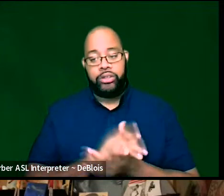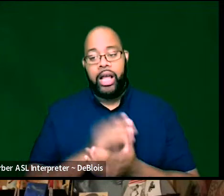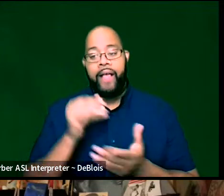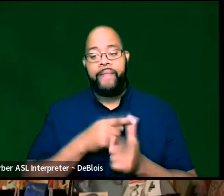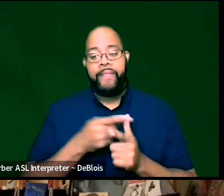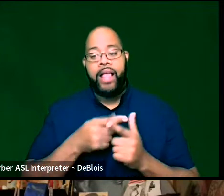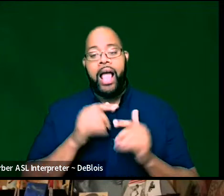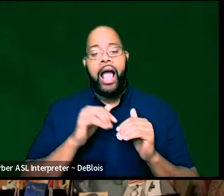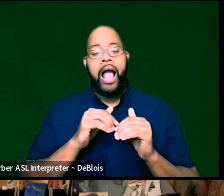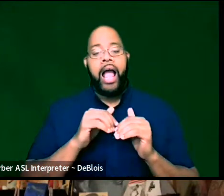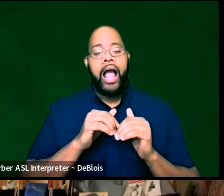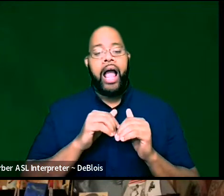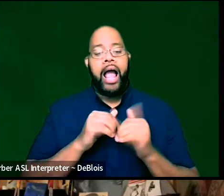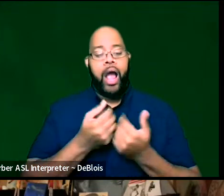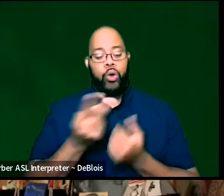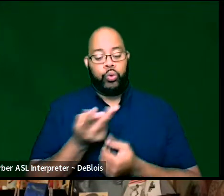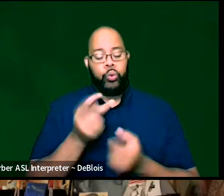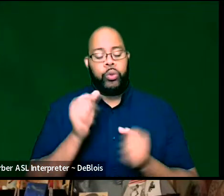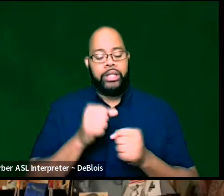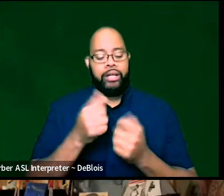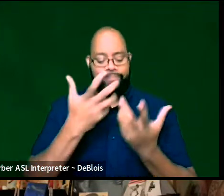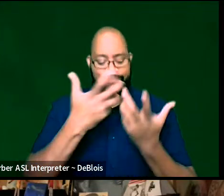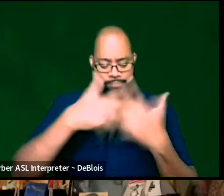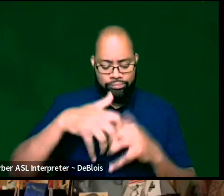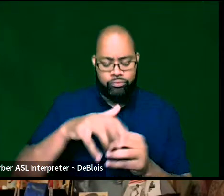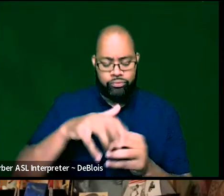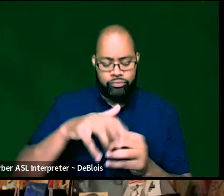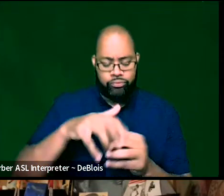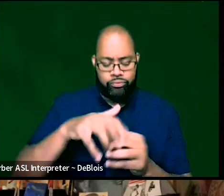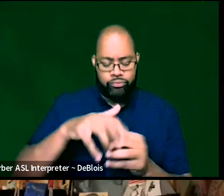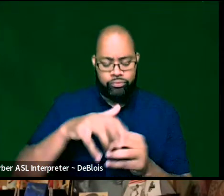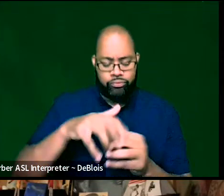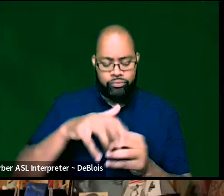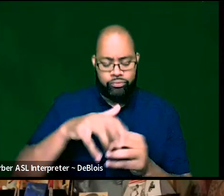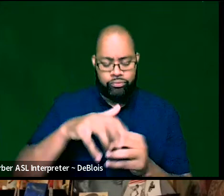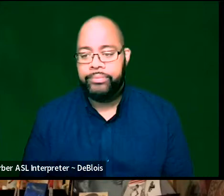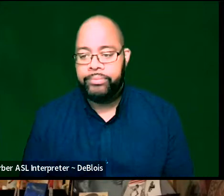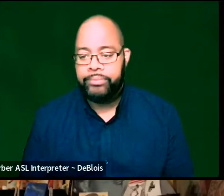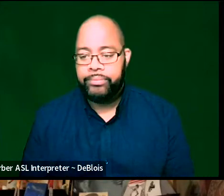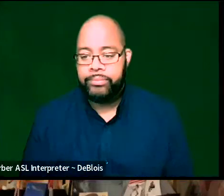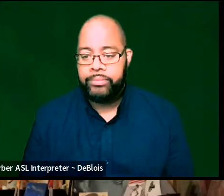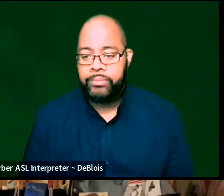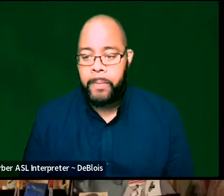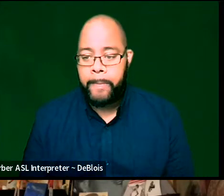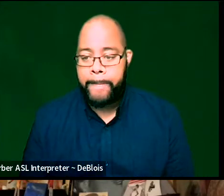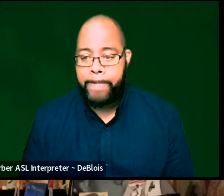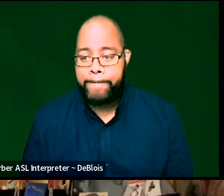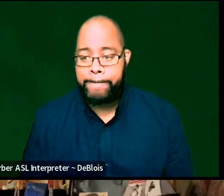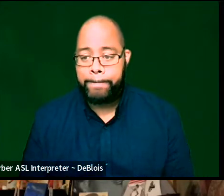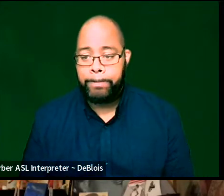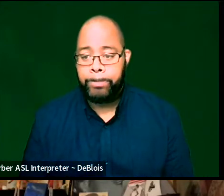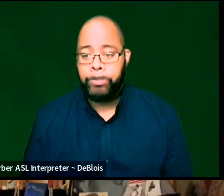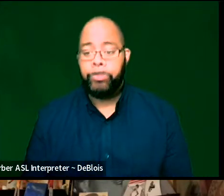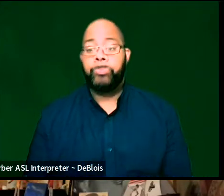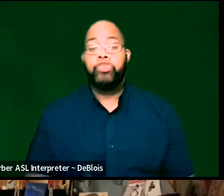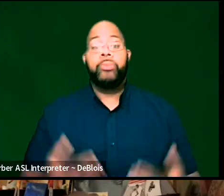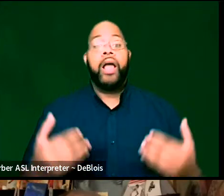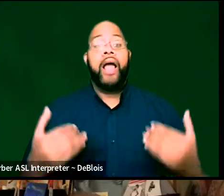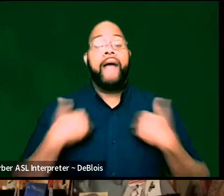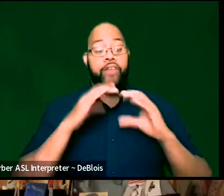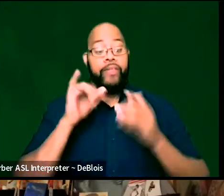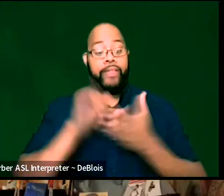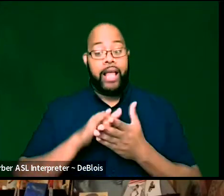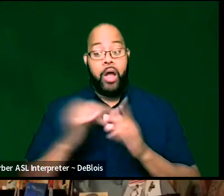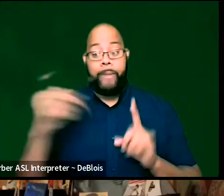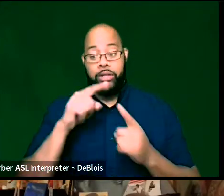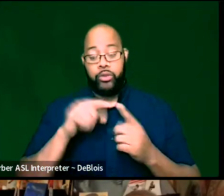how the two of them intermix throughout your career. Yes, I think having conversations like this and going back